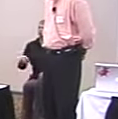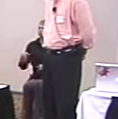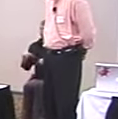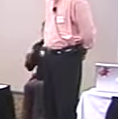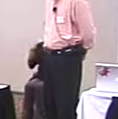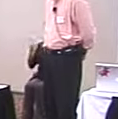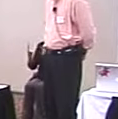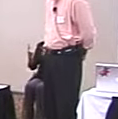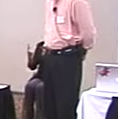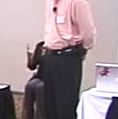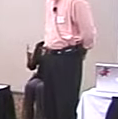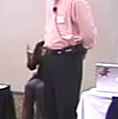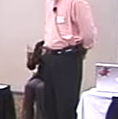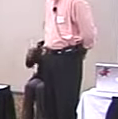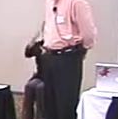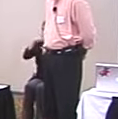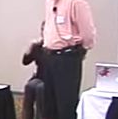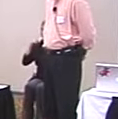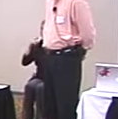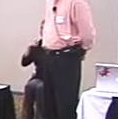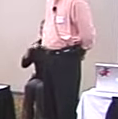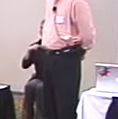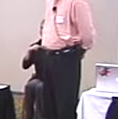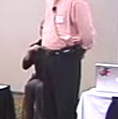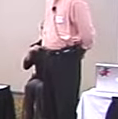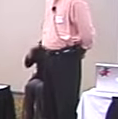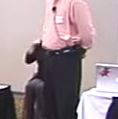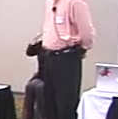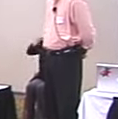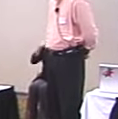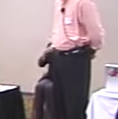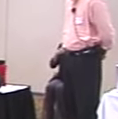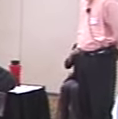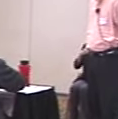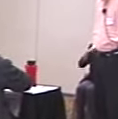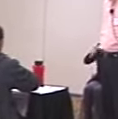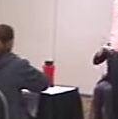that's made her face light up? I haven't seen her face light up ever.